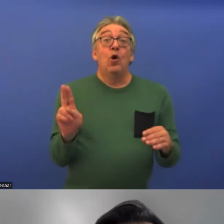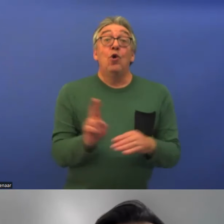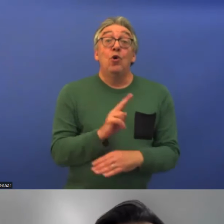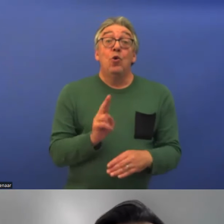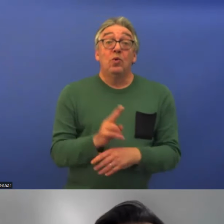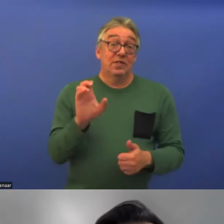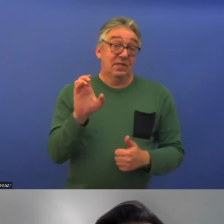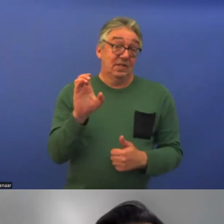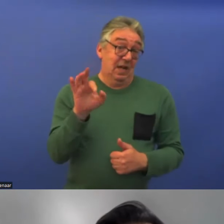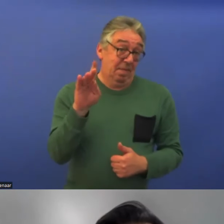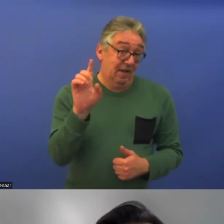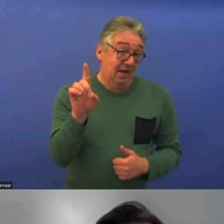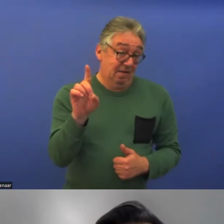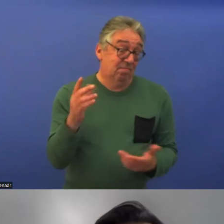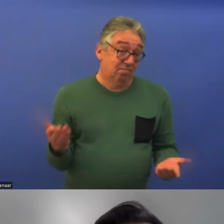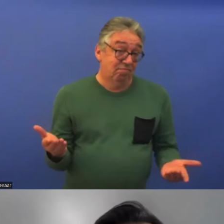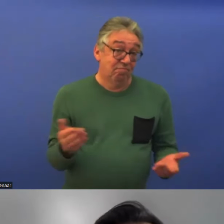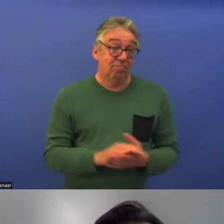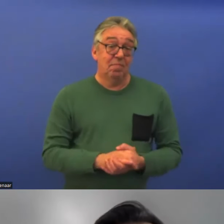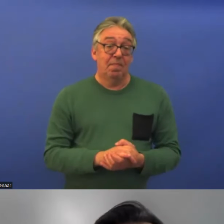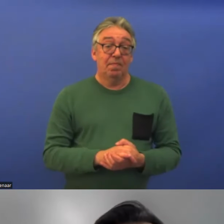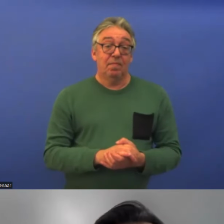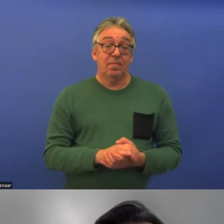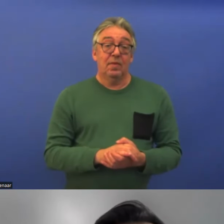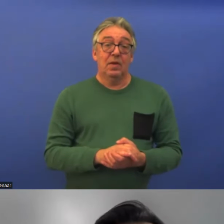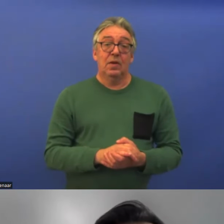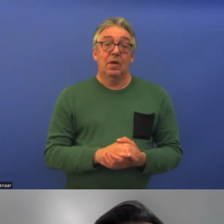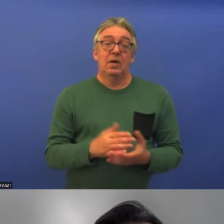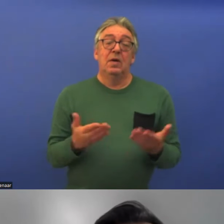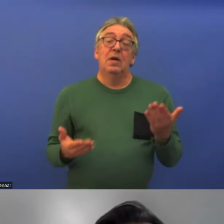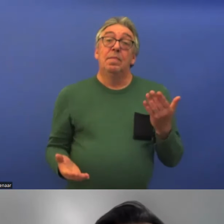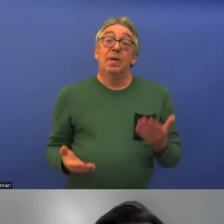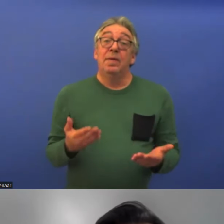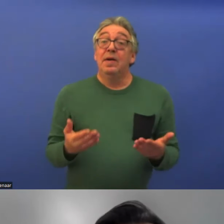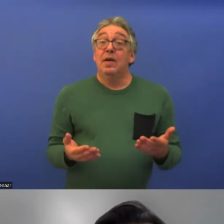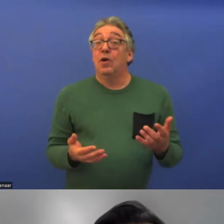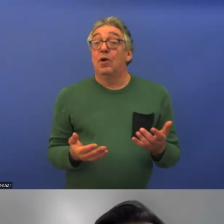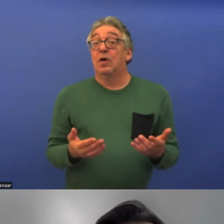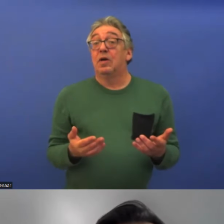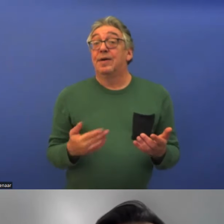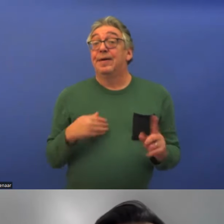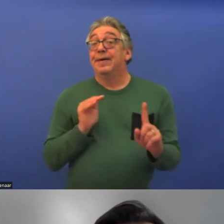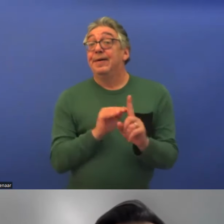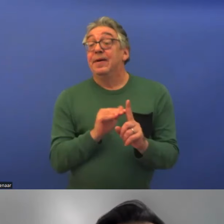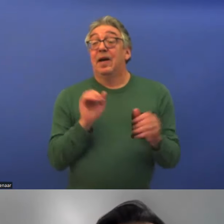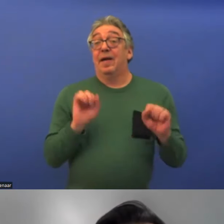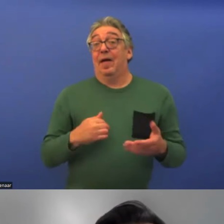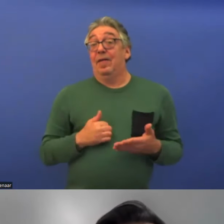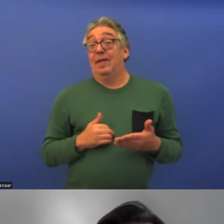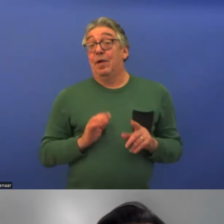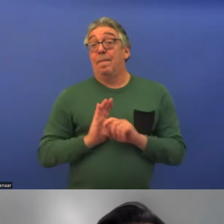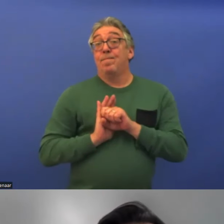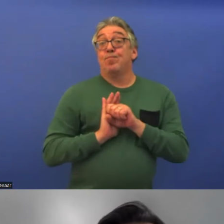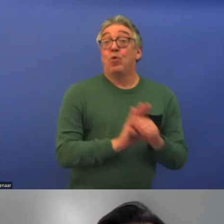can do. Now, of course, this could help allocate some state resources more towards this area than they are being